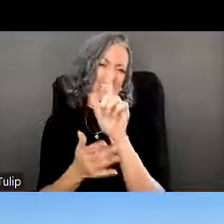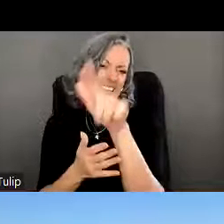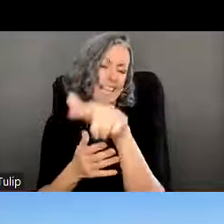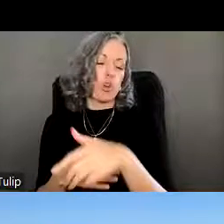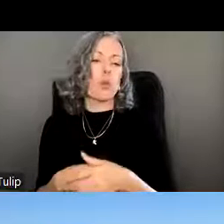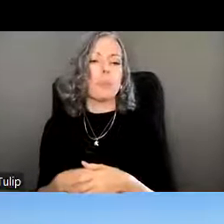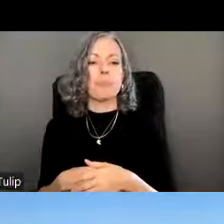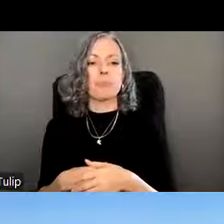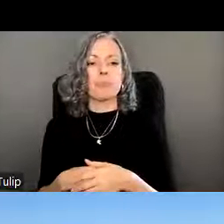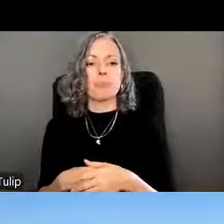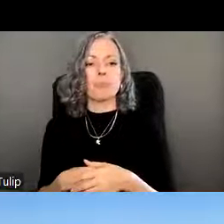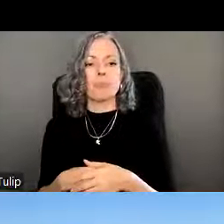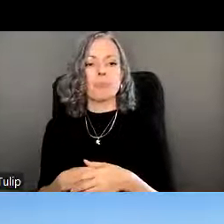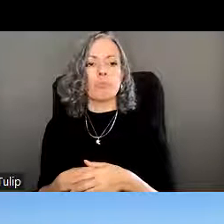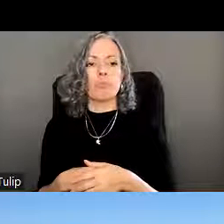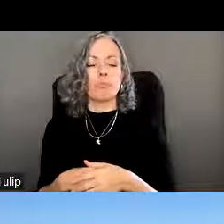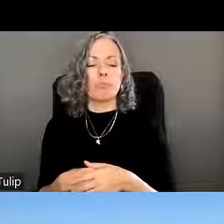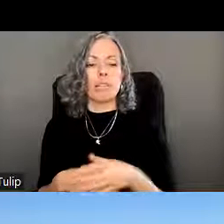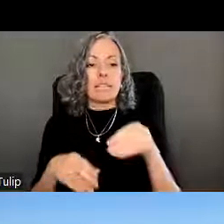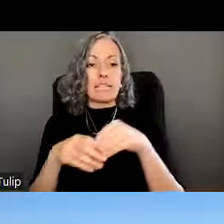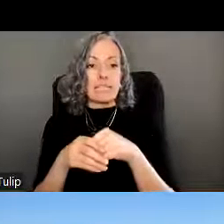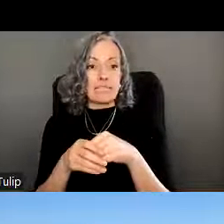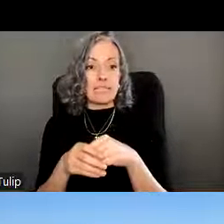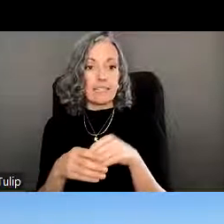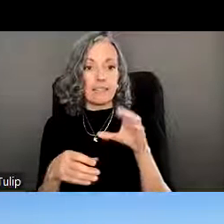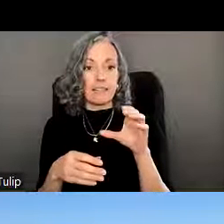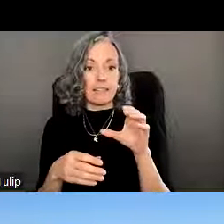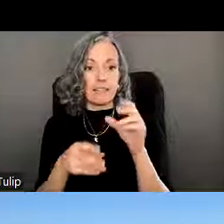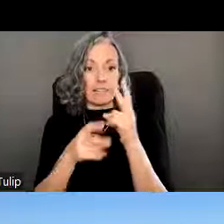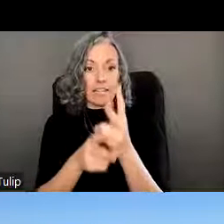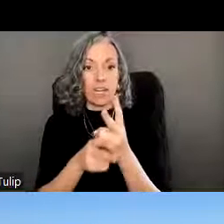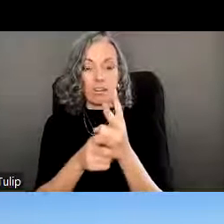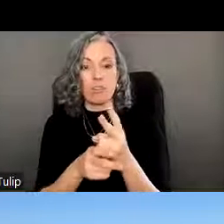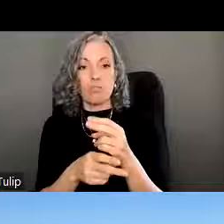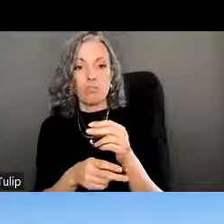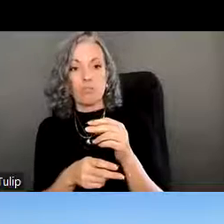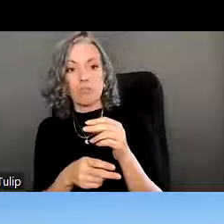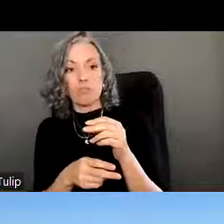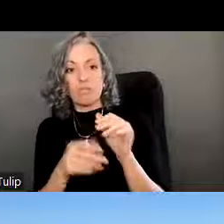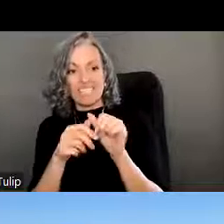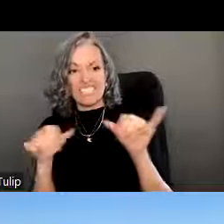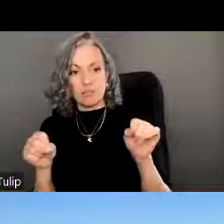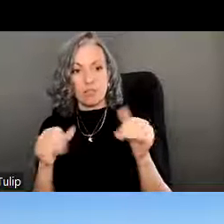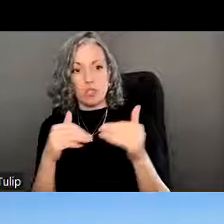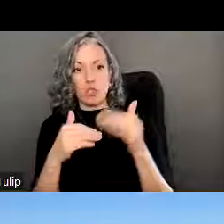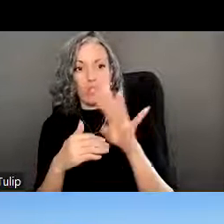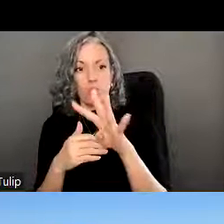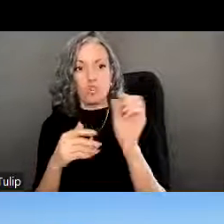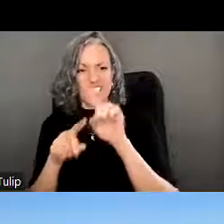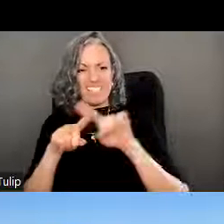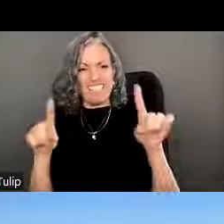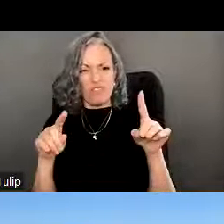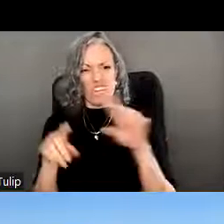terms of where it writes. It's in the CareNav system. It's over 400 different pieces of